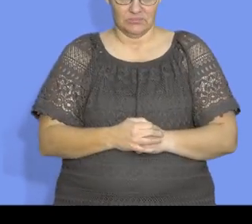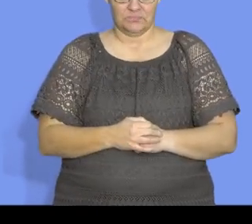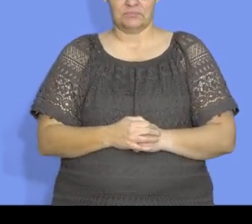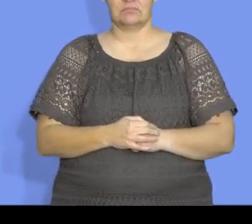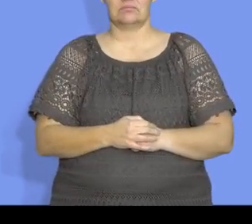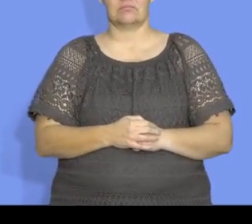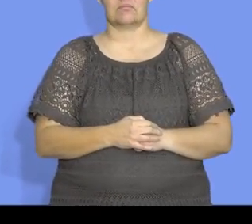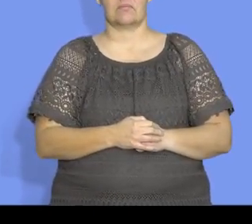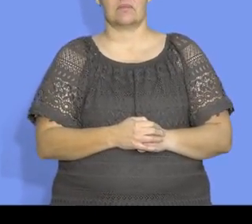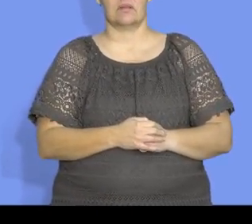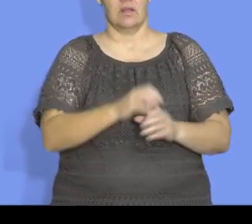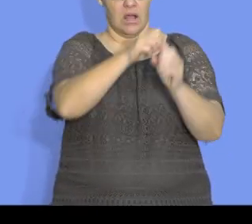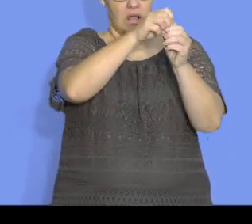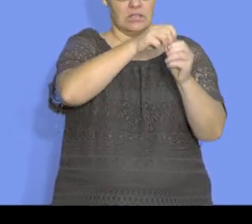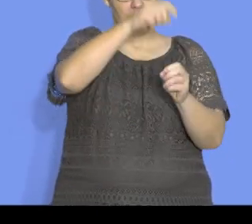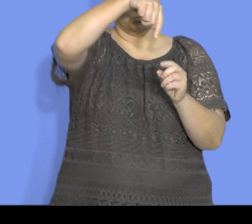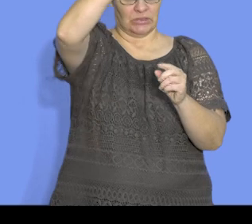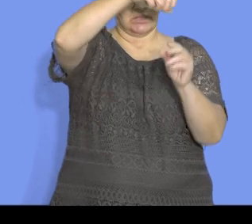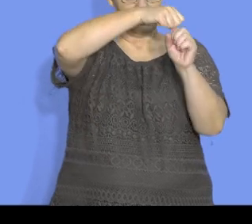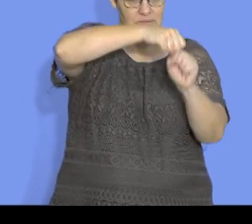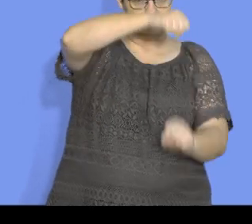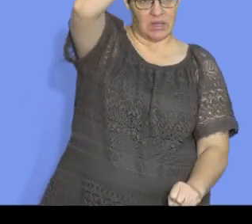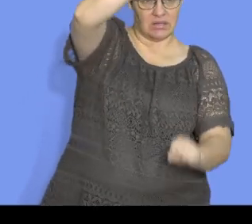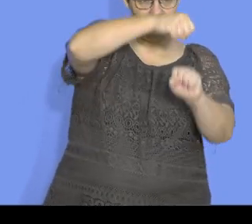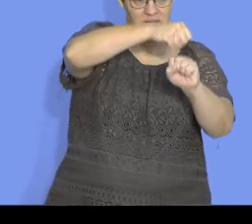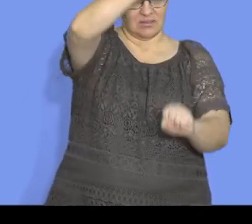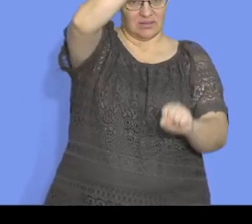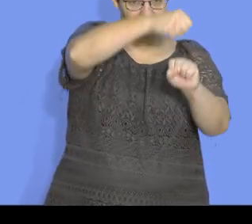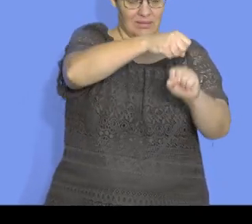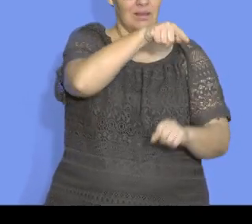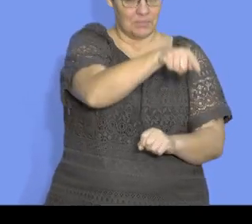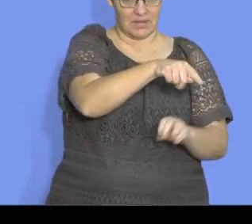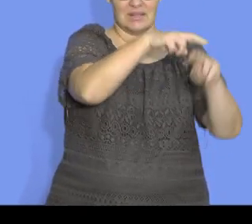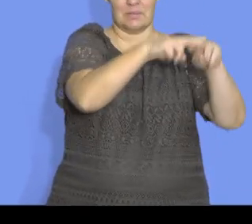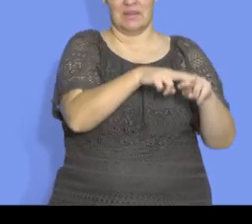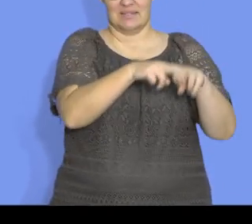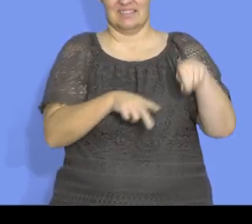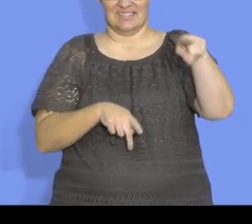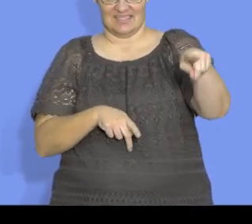And the stretch is going to be the dependent variable.